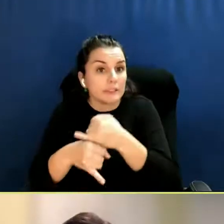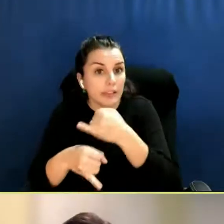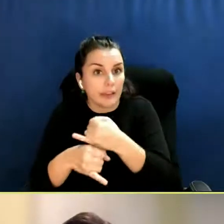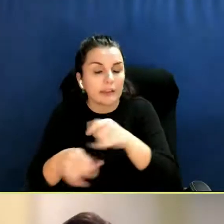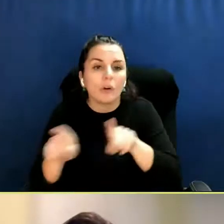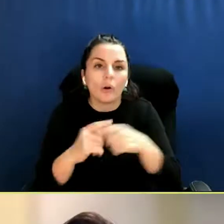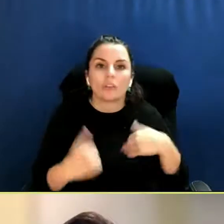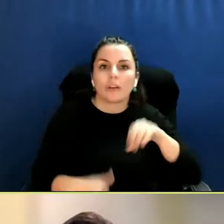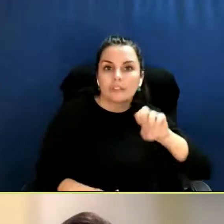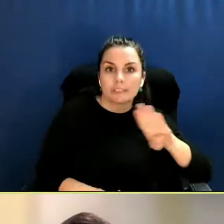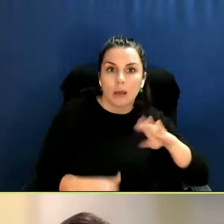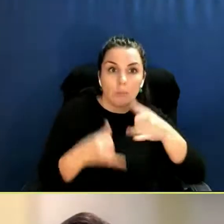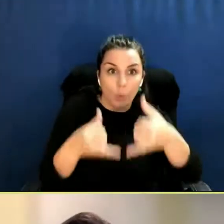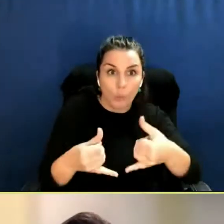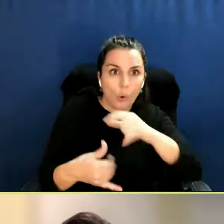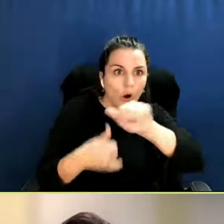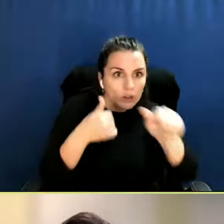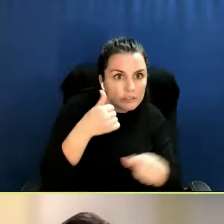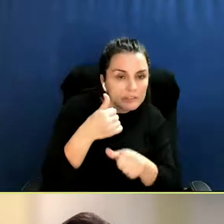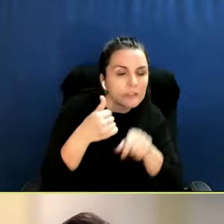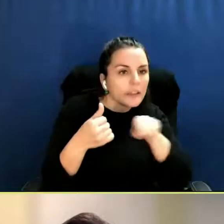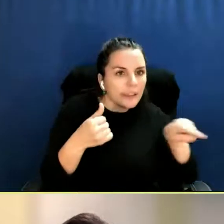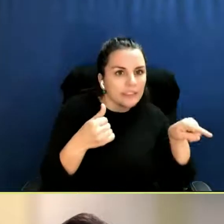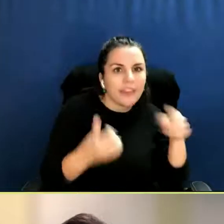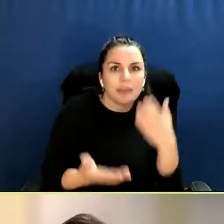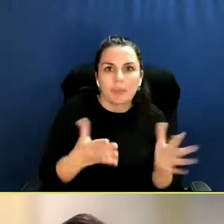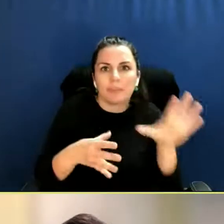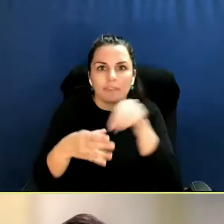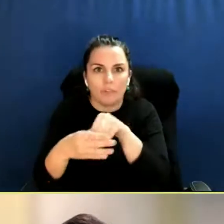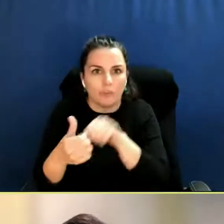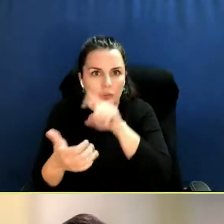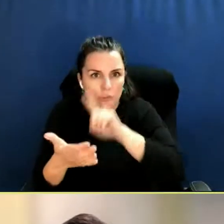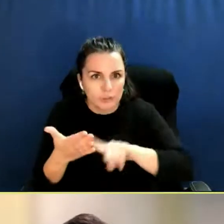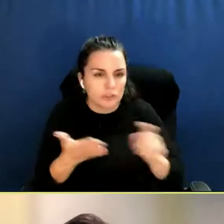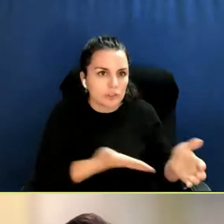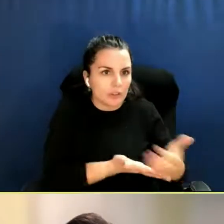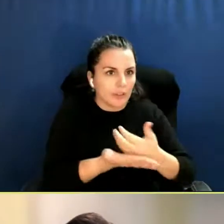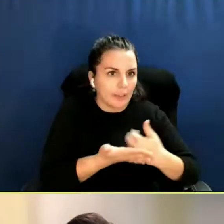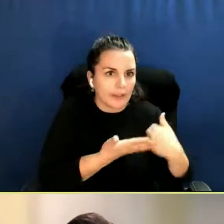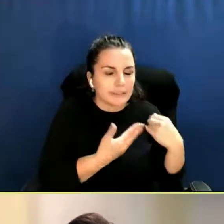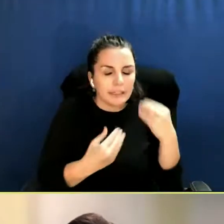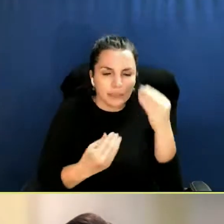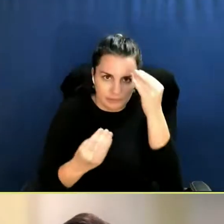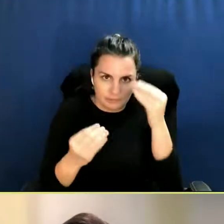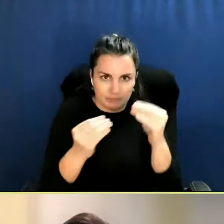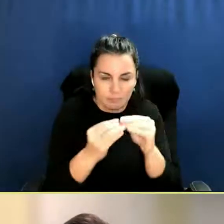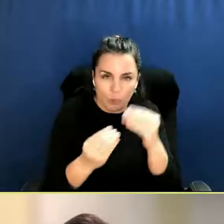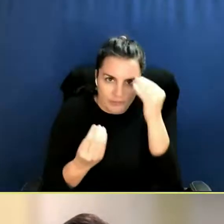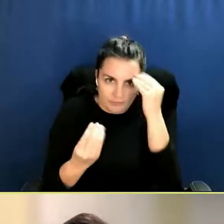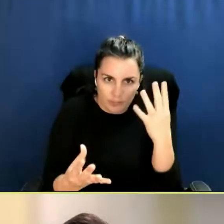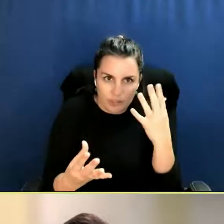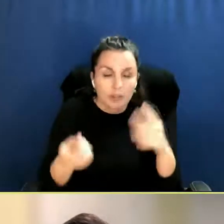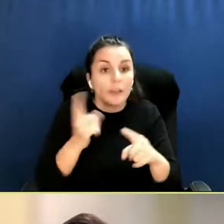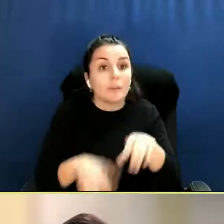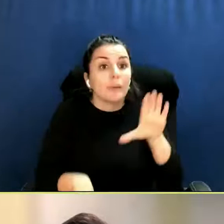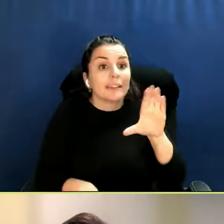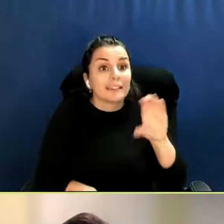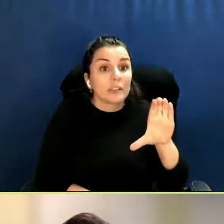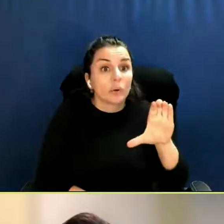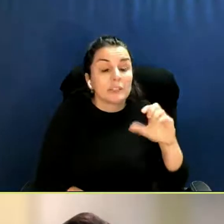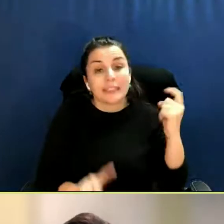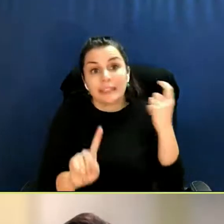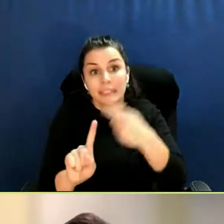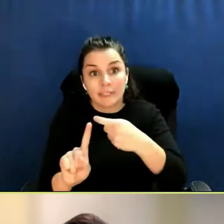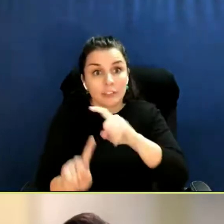in the research and they may be collecting information. That COC that is issued to the primary